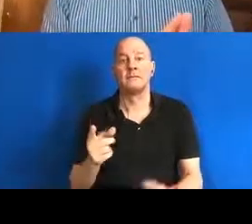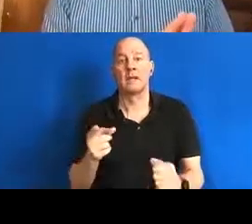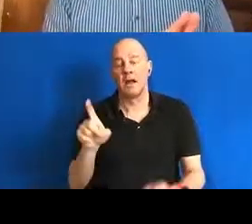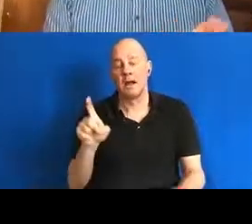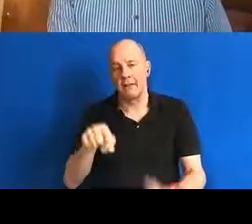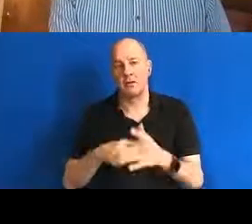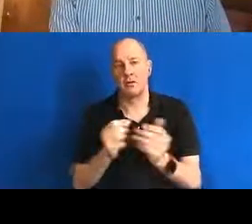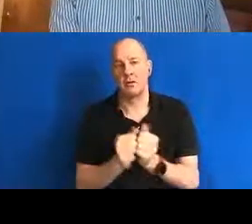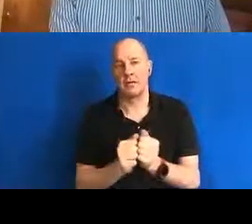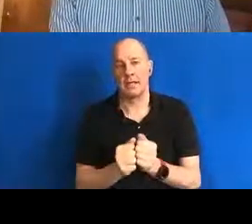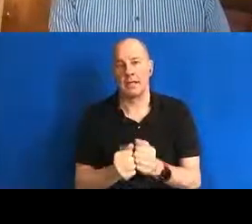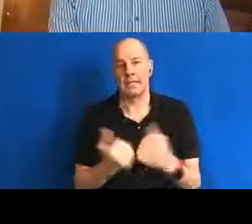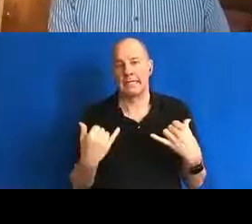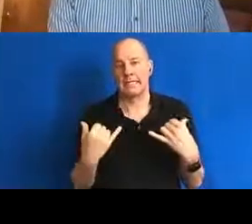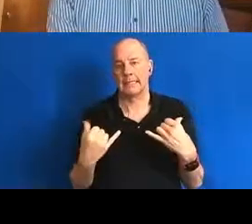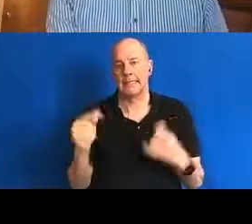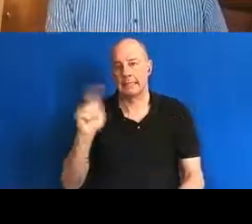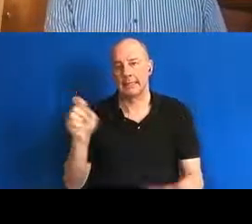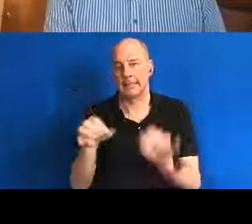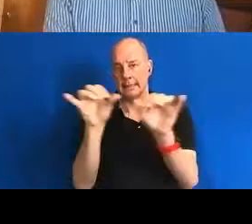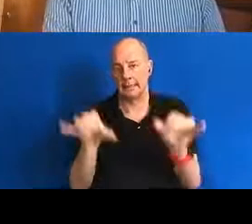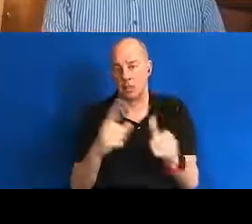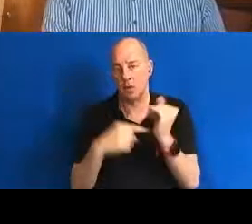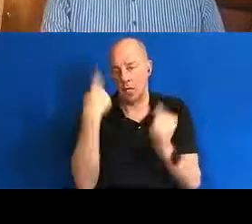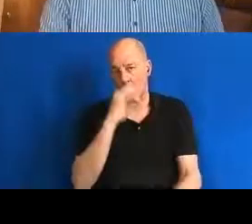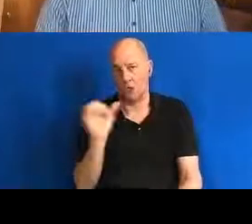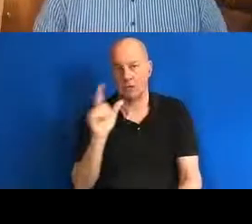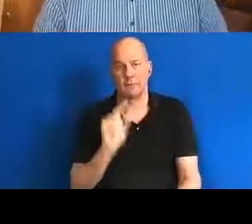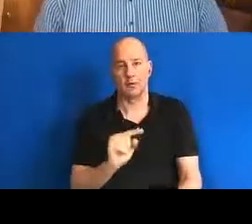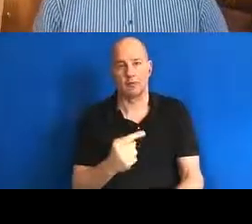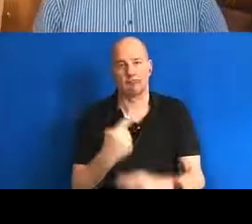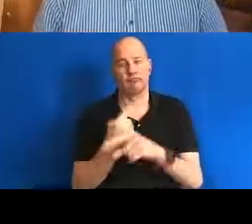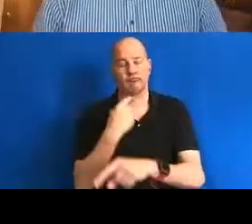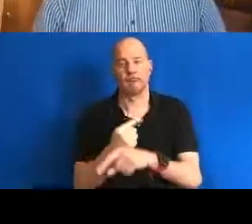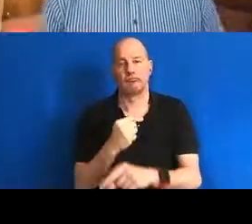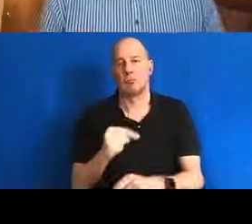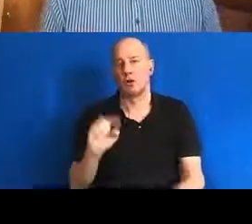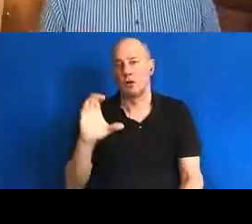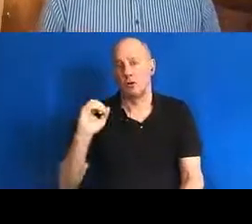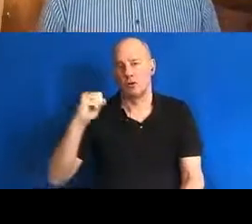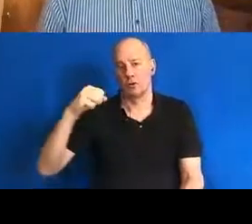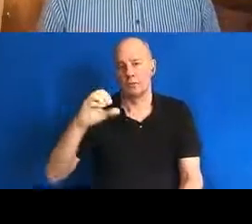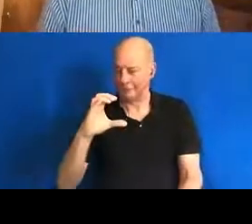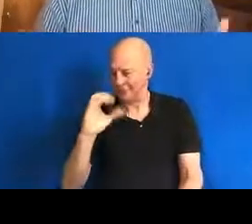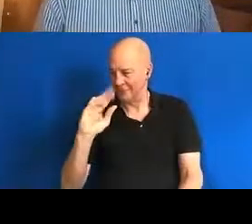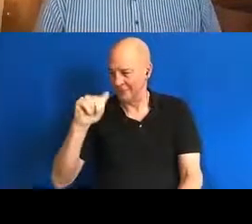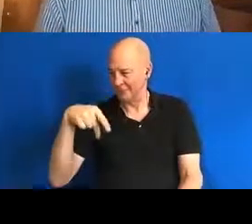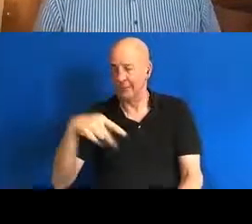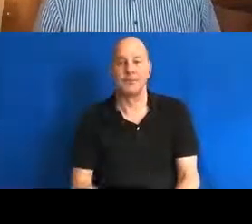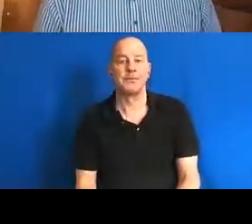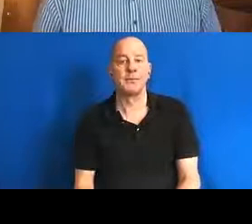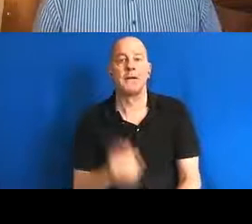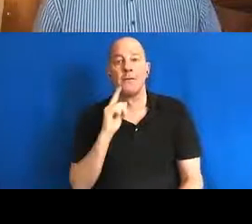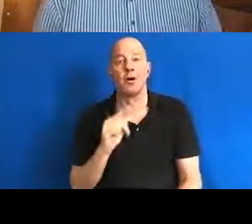existing tax system looks like for a typical corporation. So when forming a business, cooperative